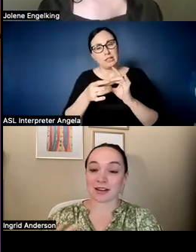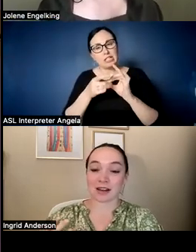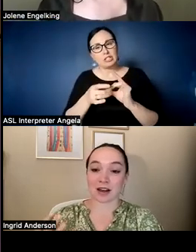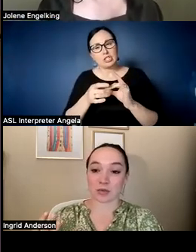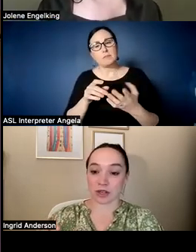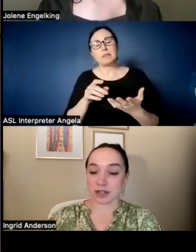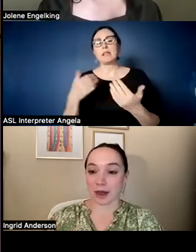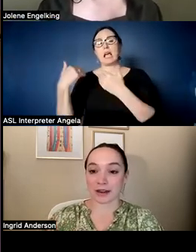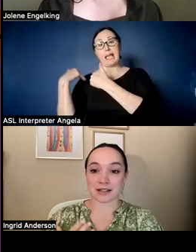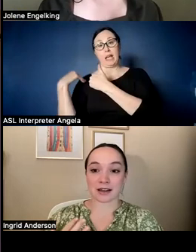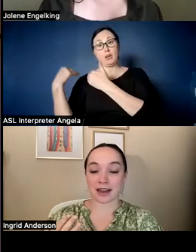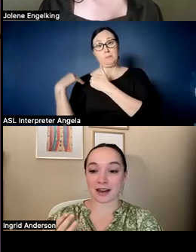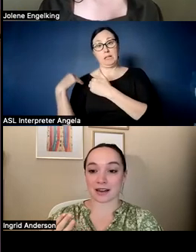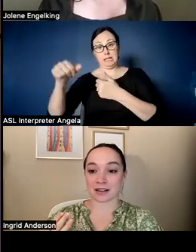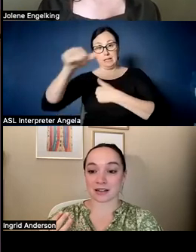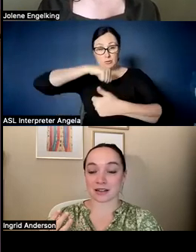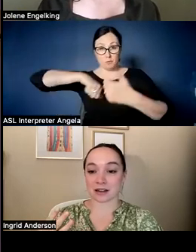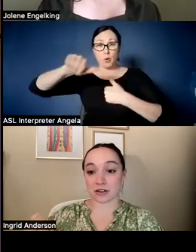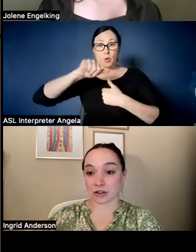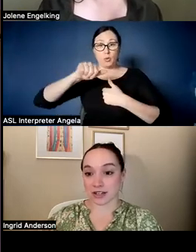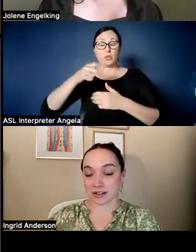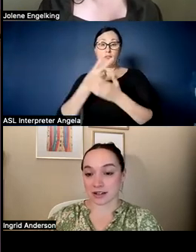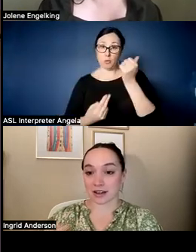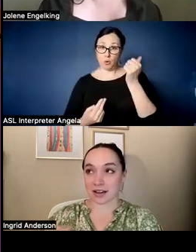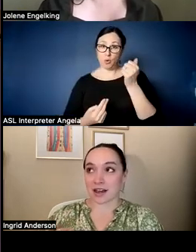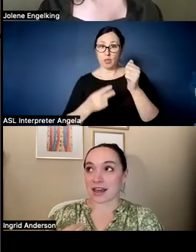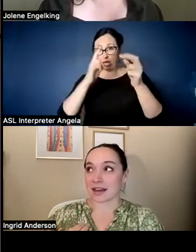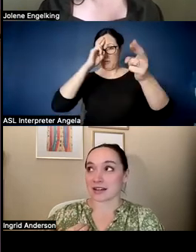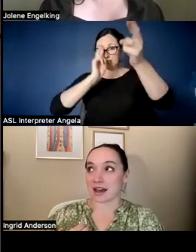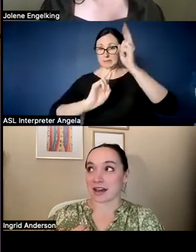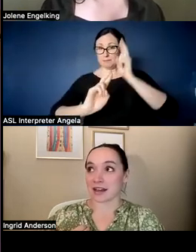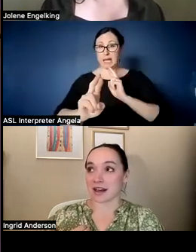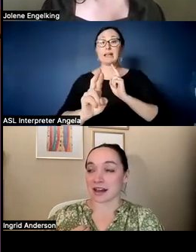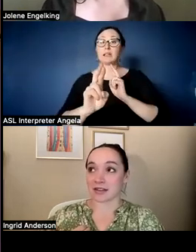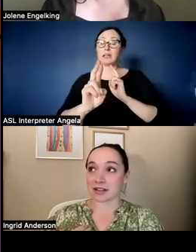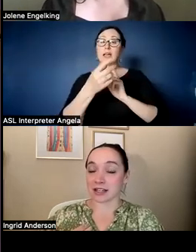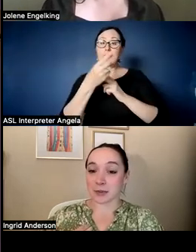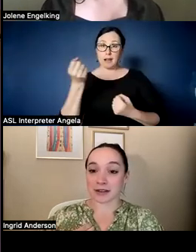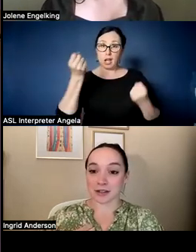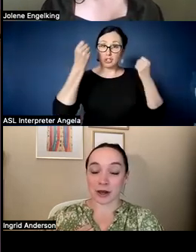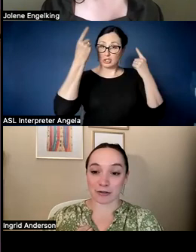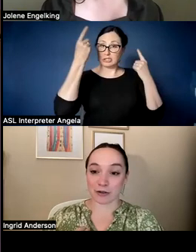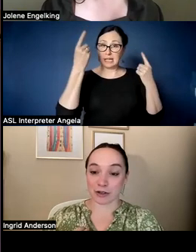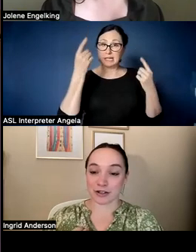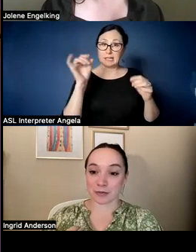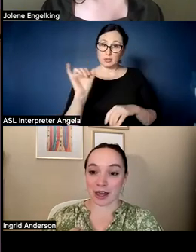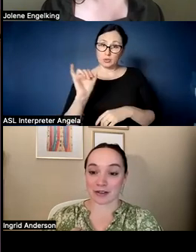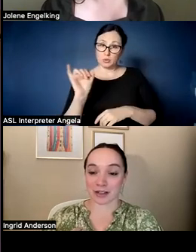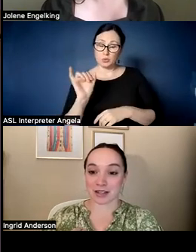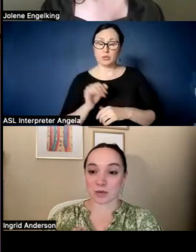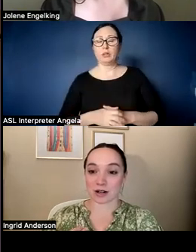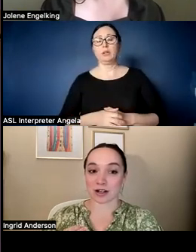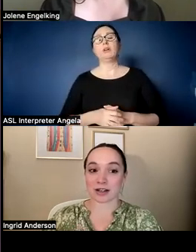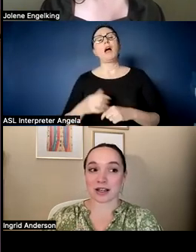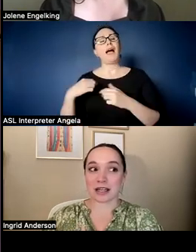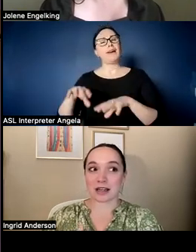accountability, respect, and understanding. And I definitely spent quite a few years of my